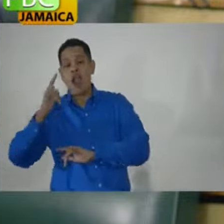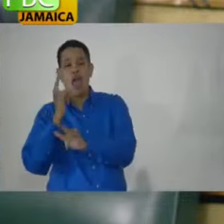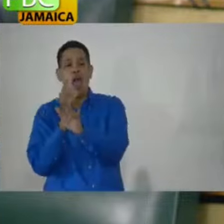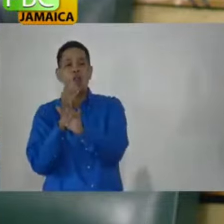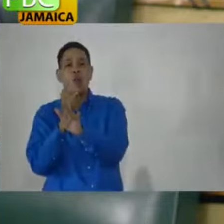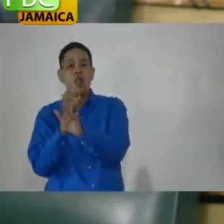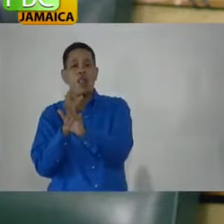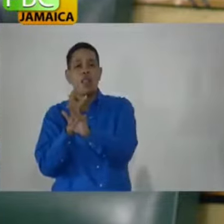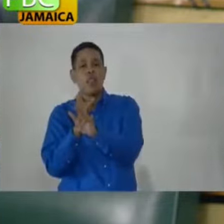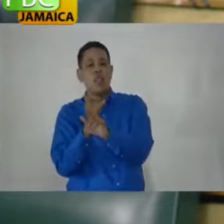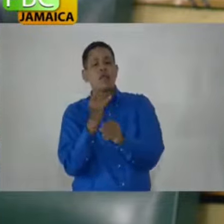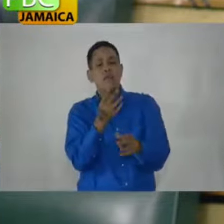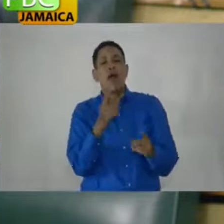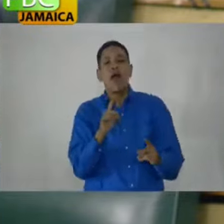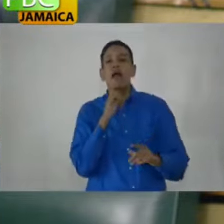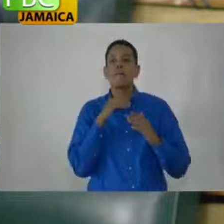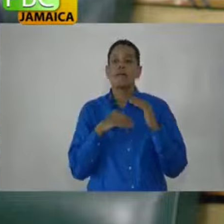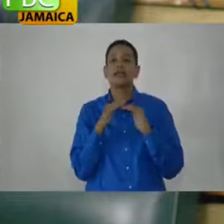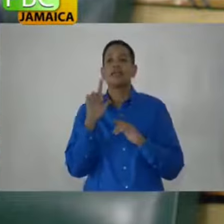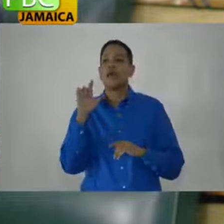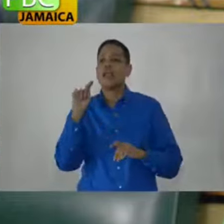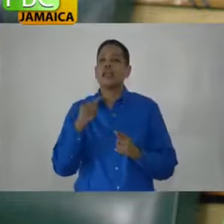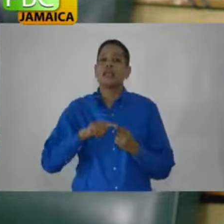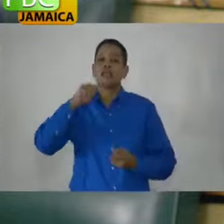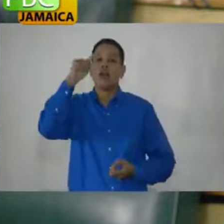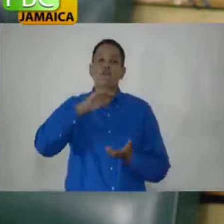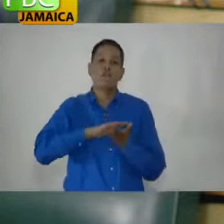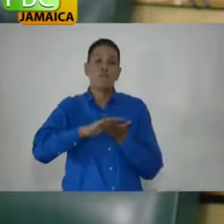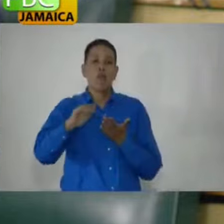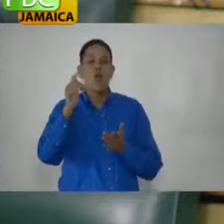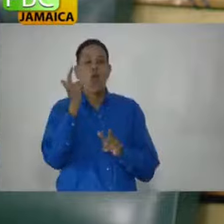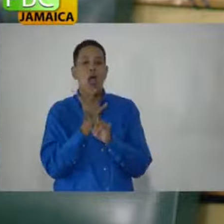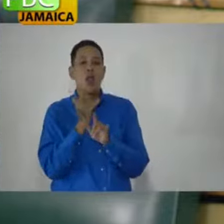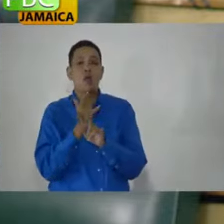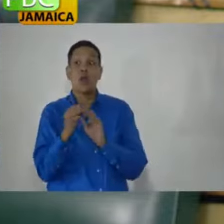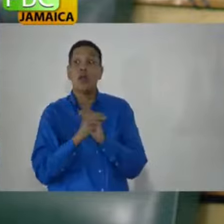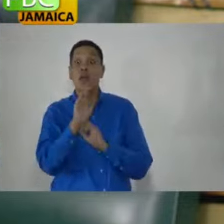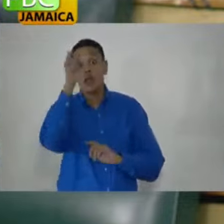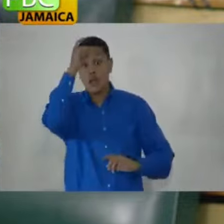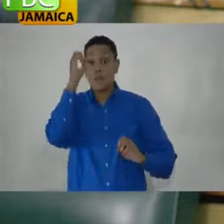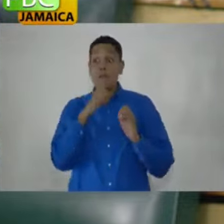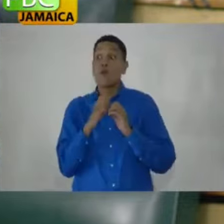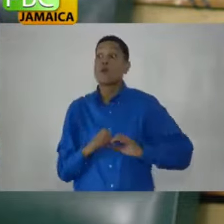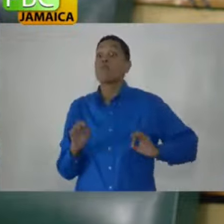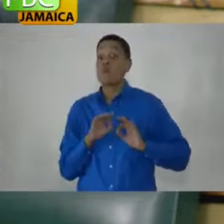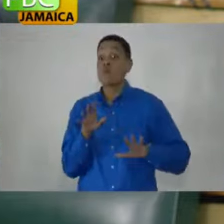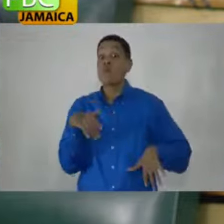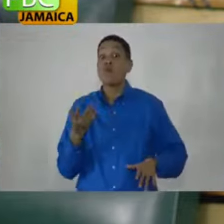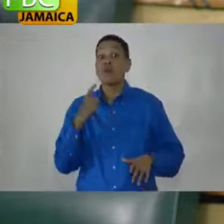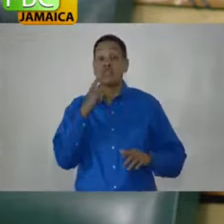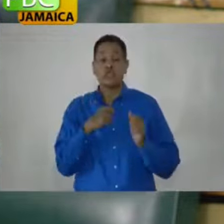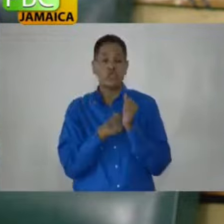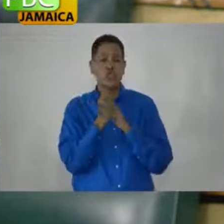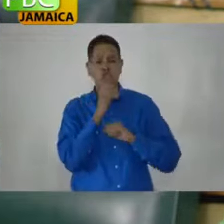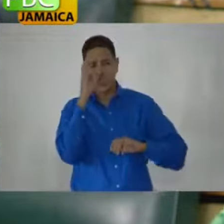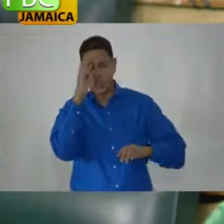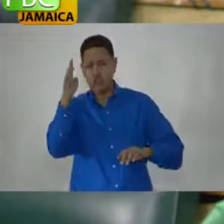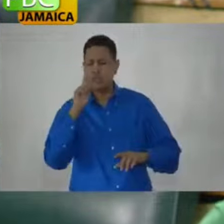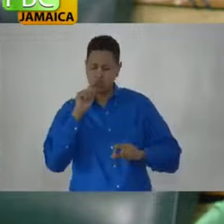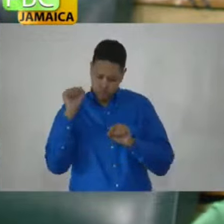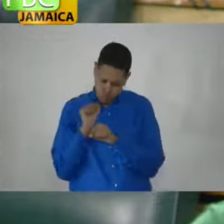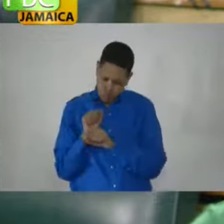levied based on liters of pure alcohol. Importantly, Madam Speaker, this structure creates a